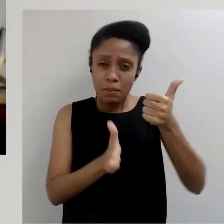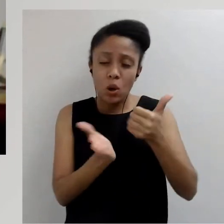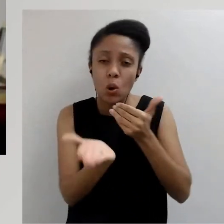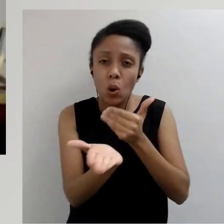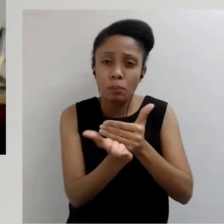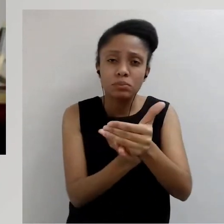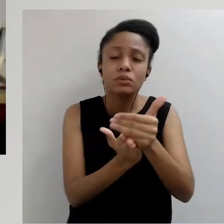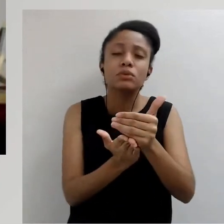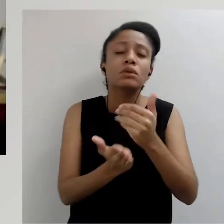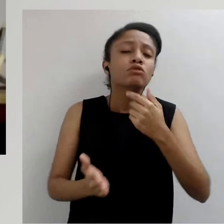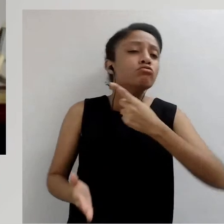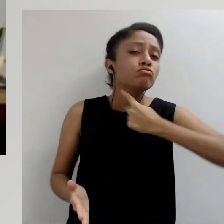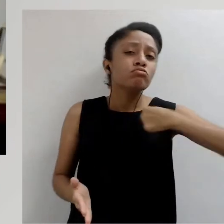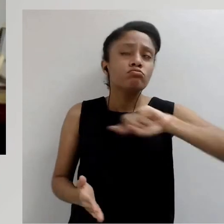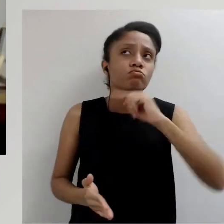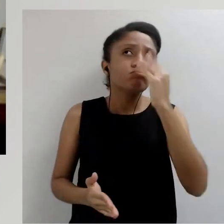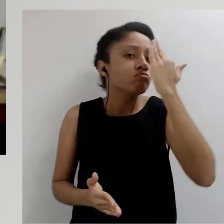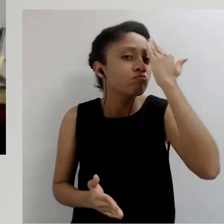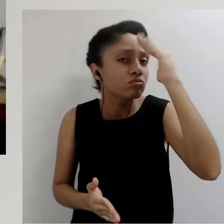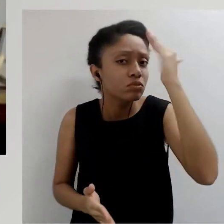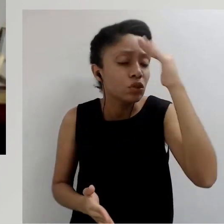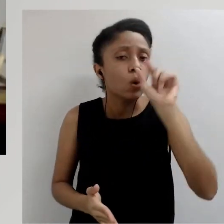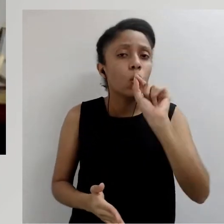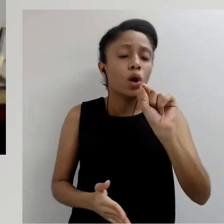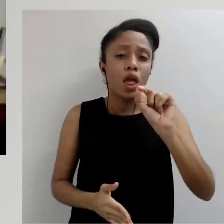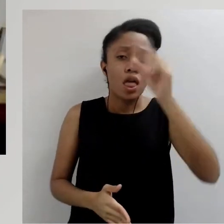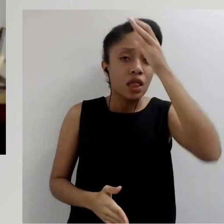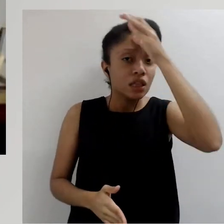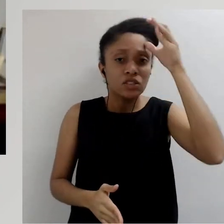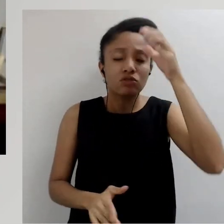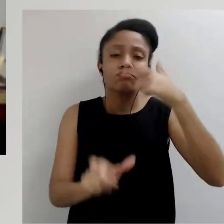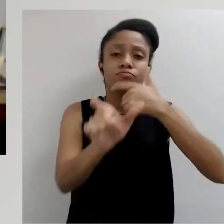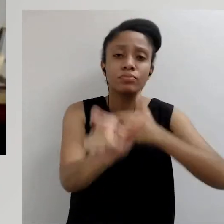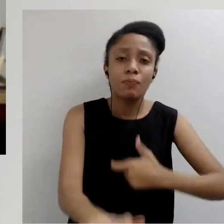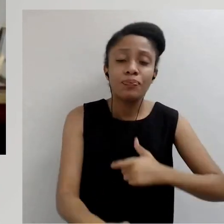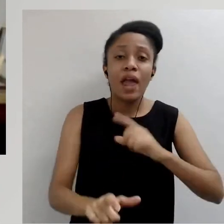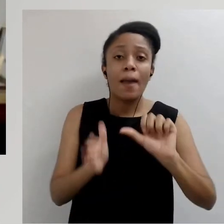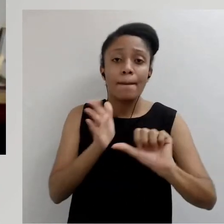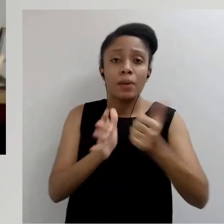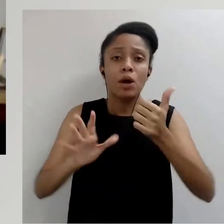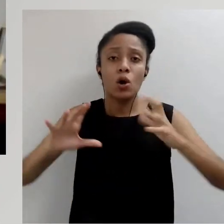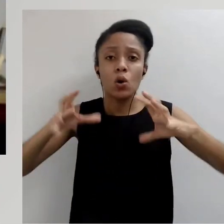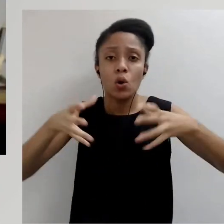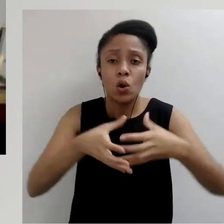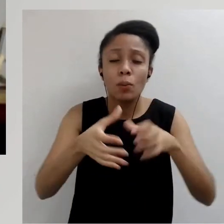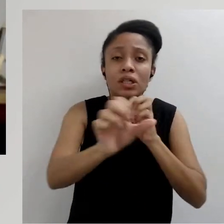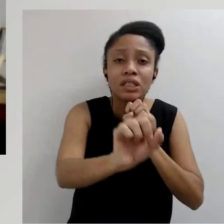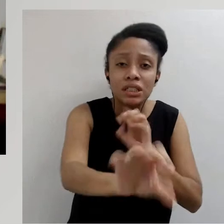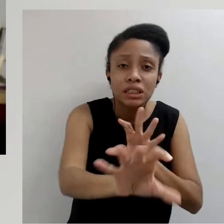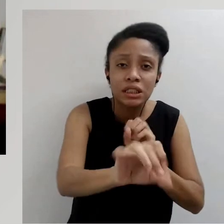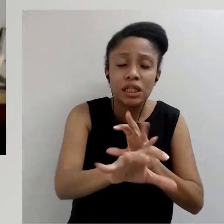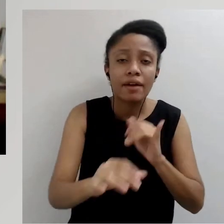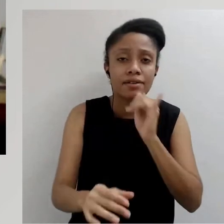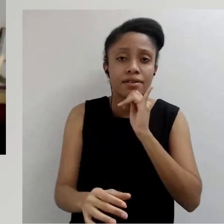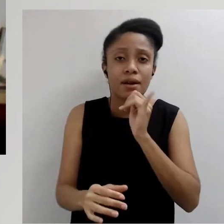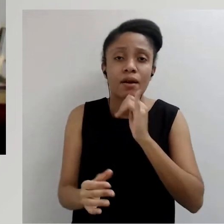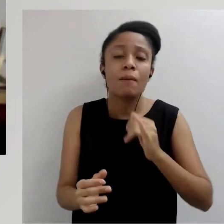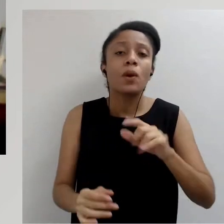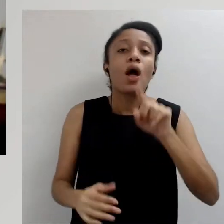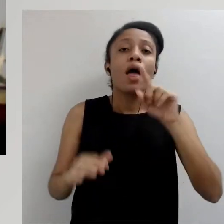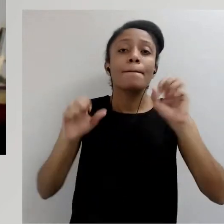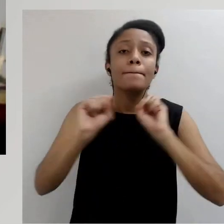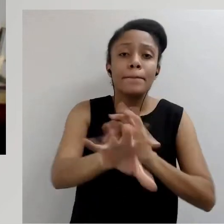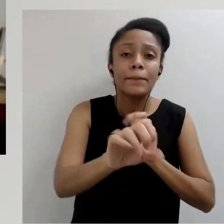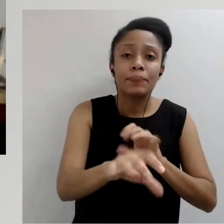In the beginning of times, we understood that this relation was to form a team to teach the